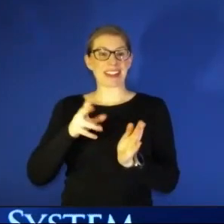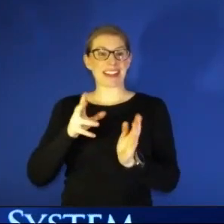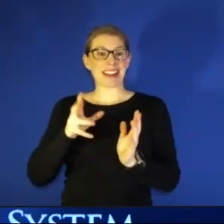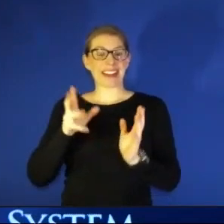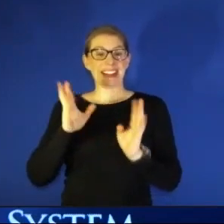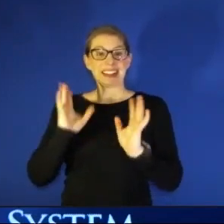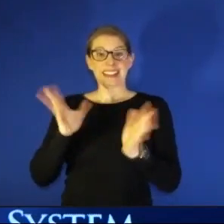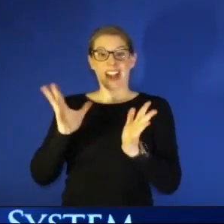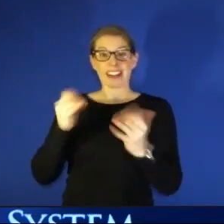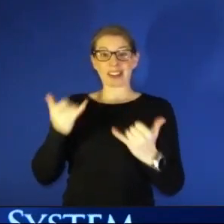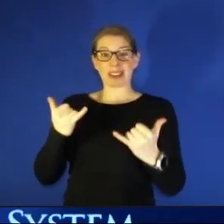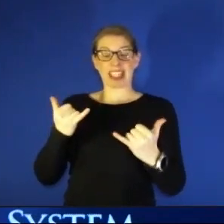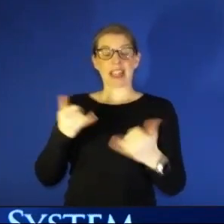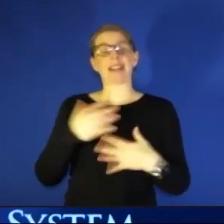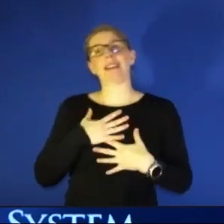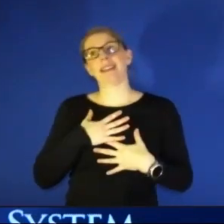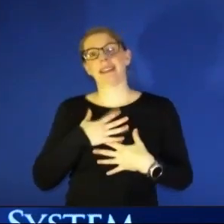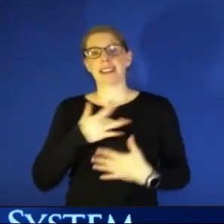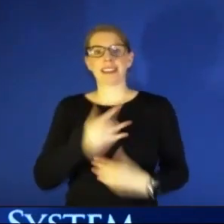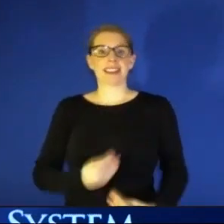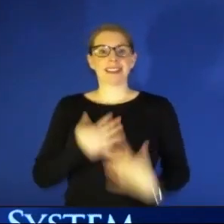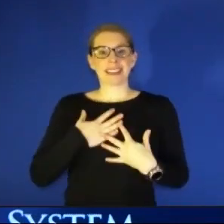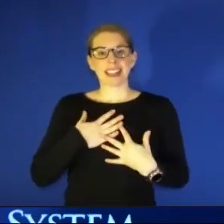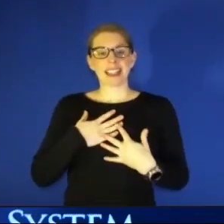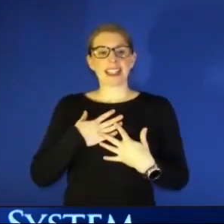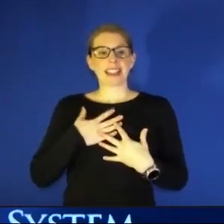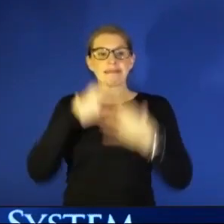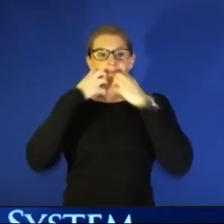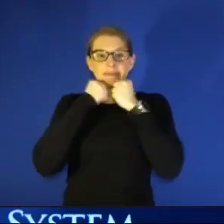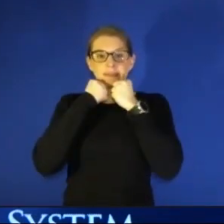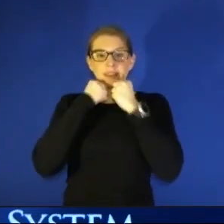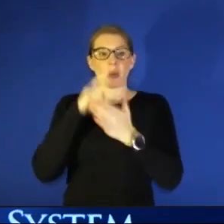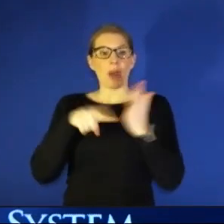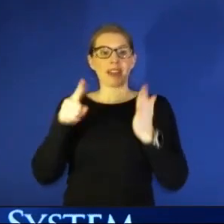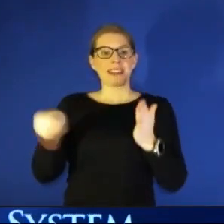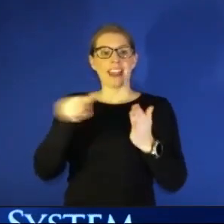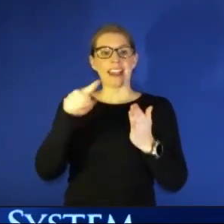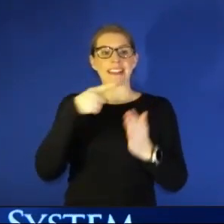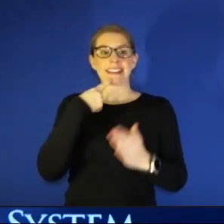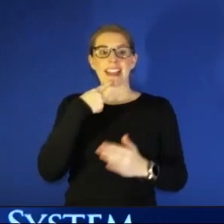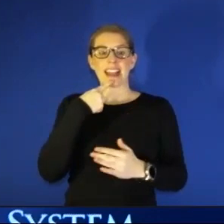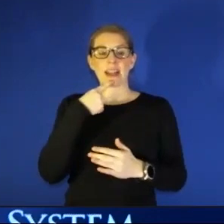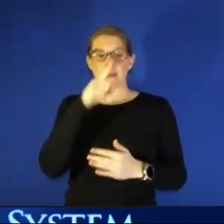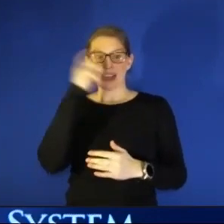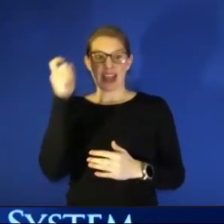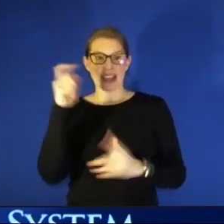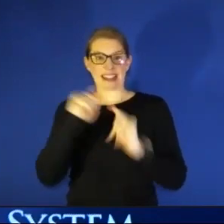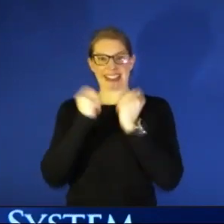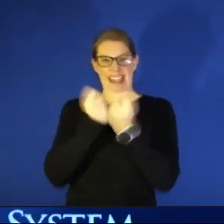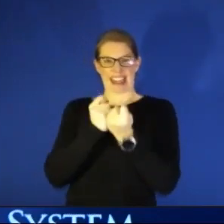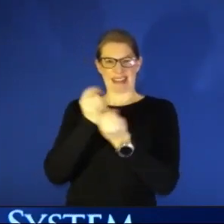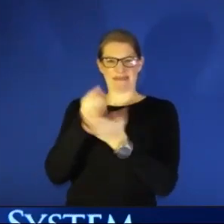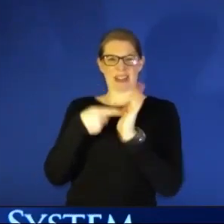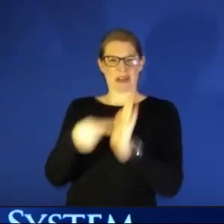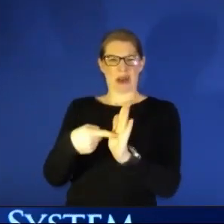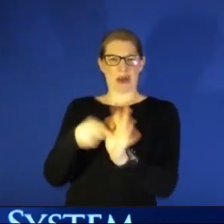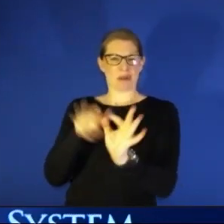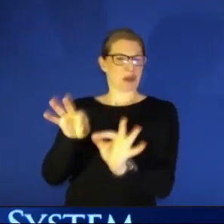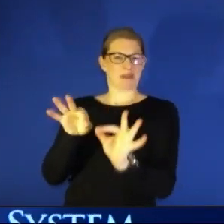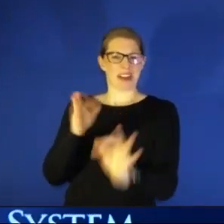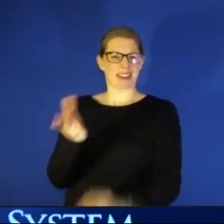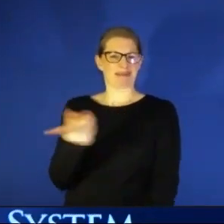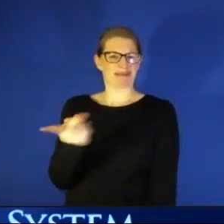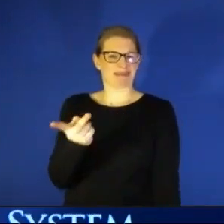heart. It's so special what they say, because I think it captures the essence of who our team is and what they do. Our nurses care so